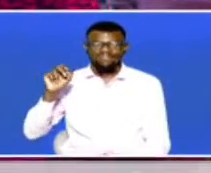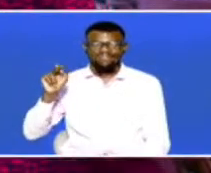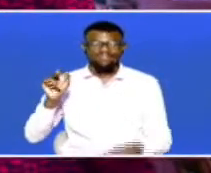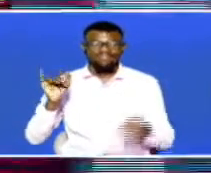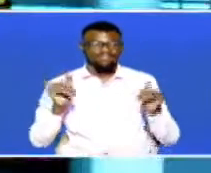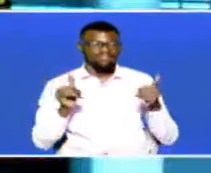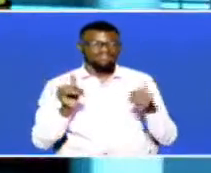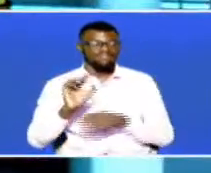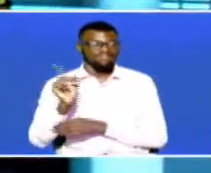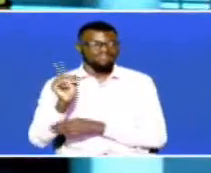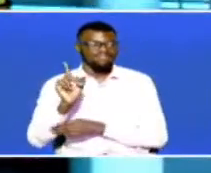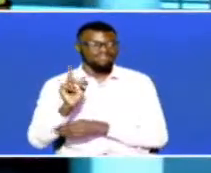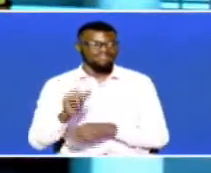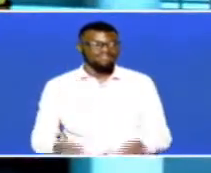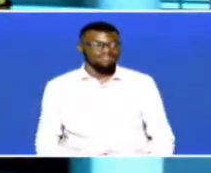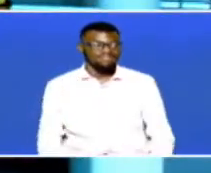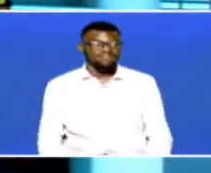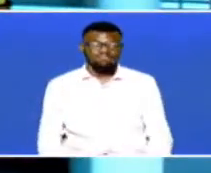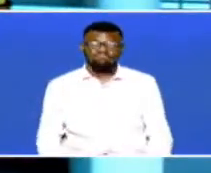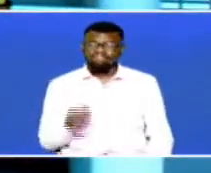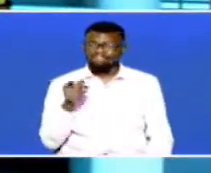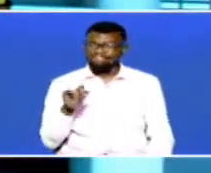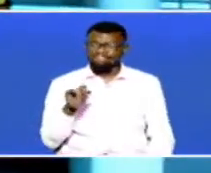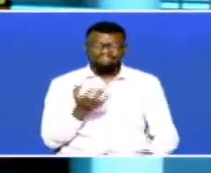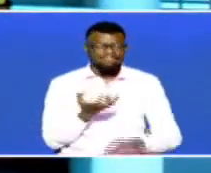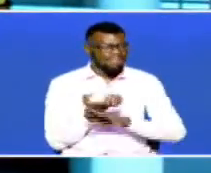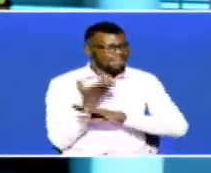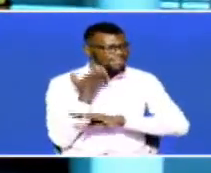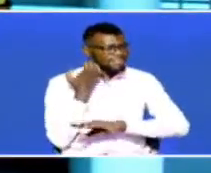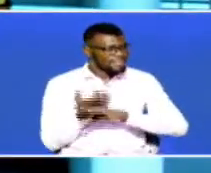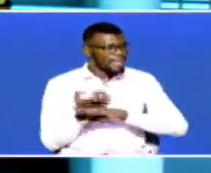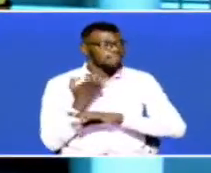All right. So, of course, a very tough balancing act for any presidential